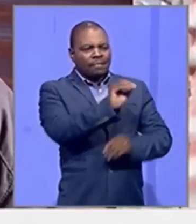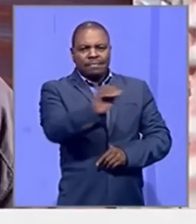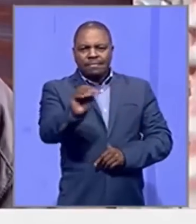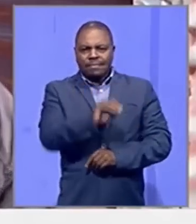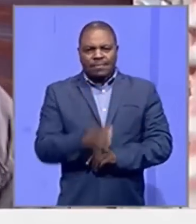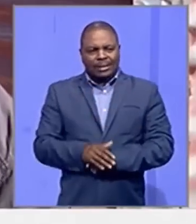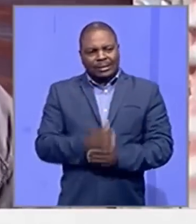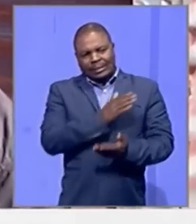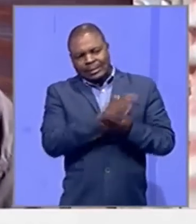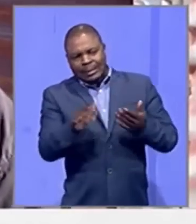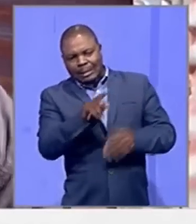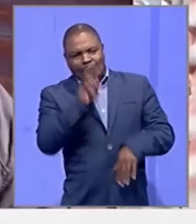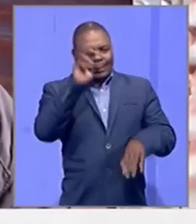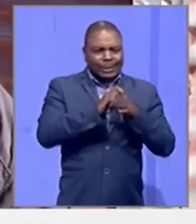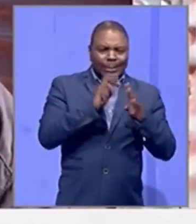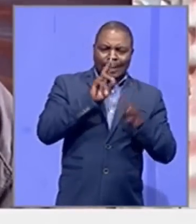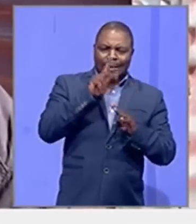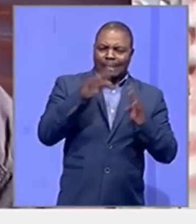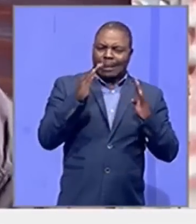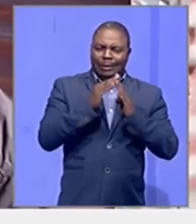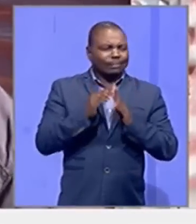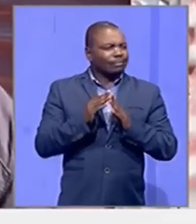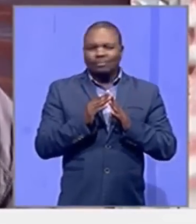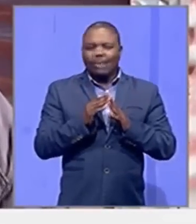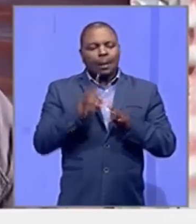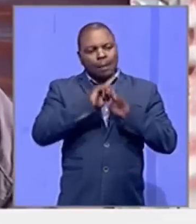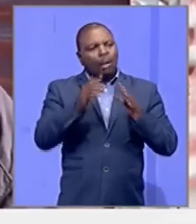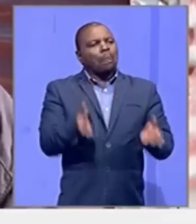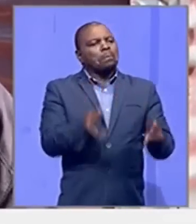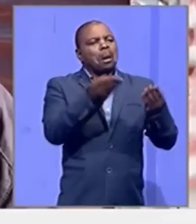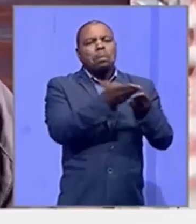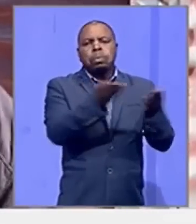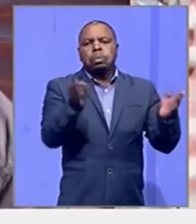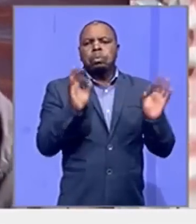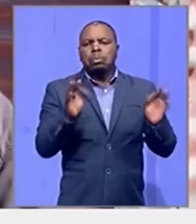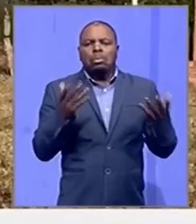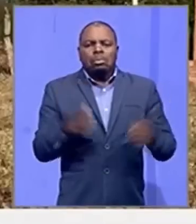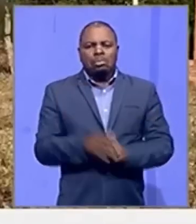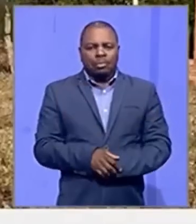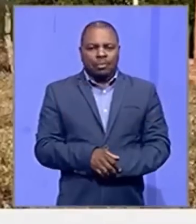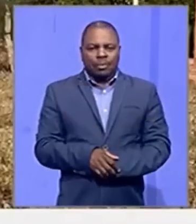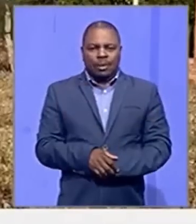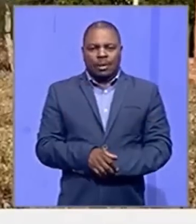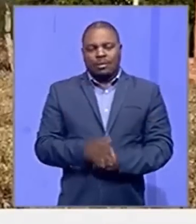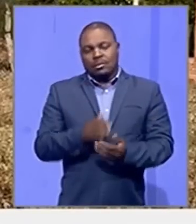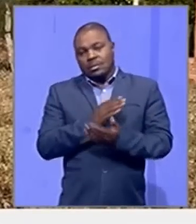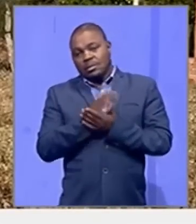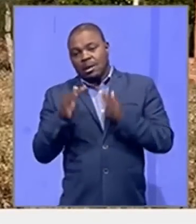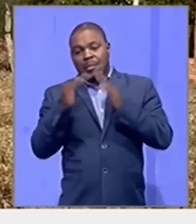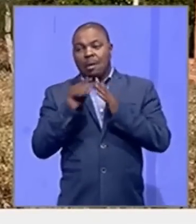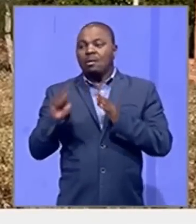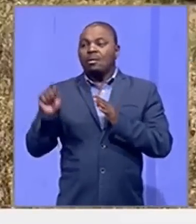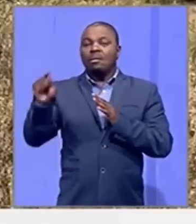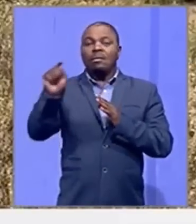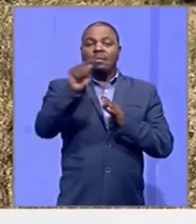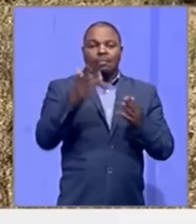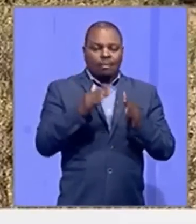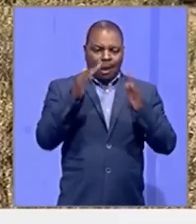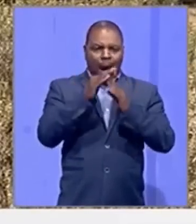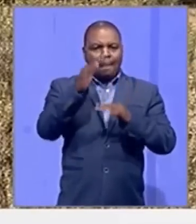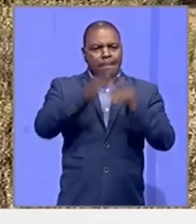ba nnete matšhatara gore ba ka ba fa ona mara ba tšea ba fa ona tše dingwe tša dintlo ka tikologong ye ga di